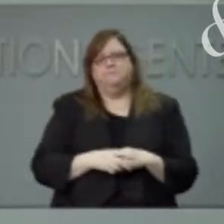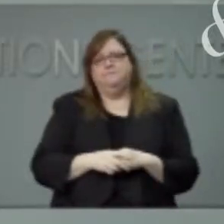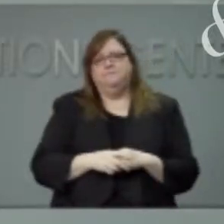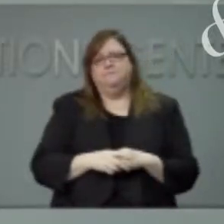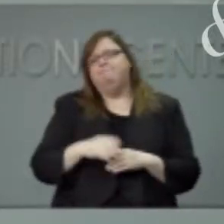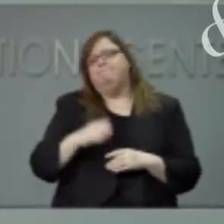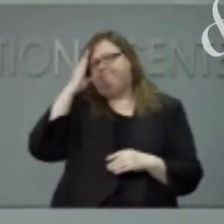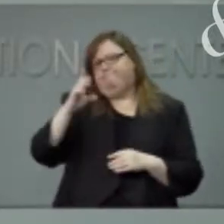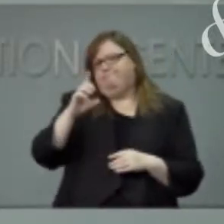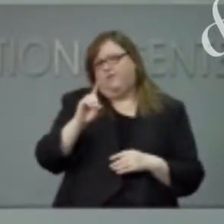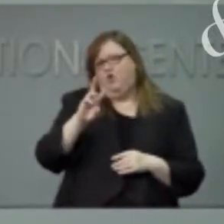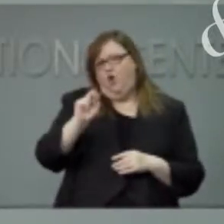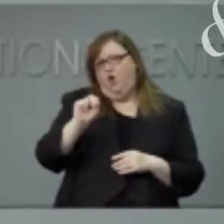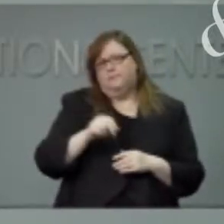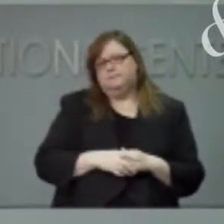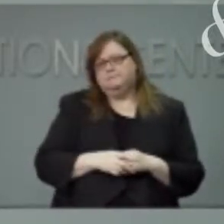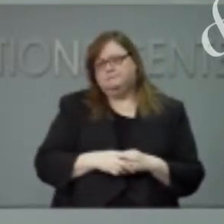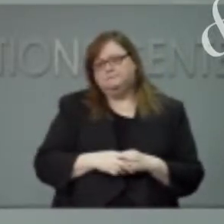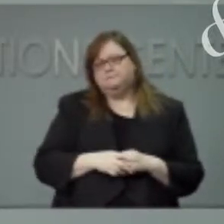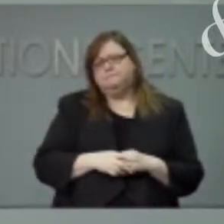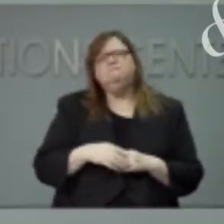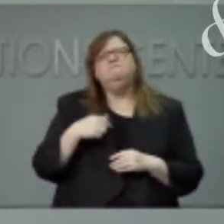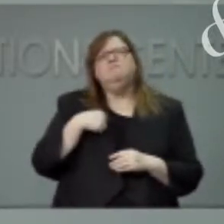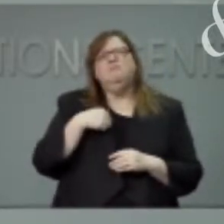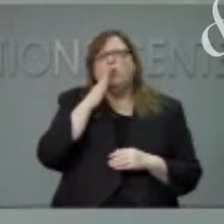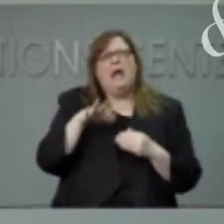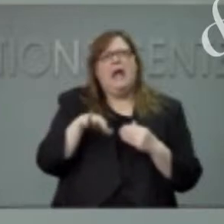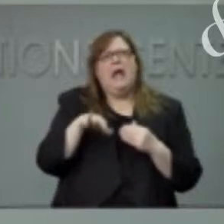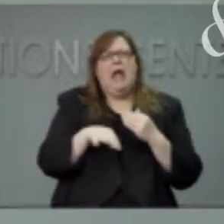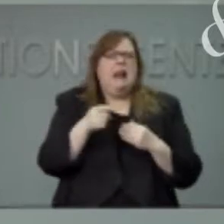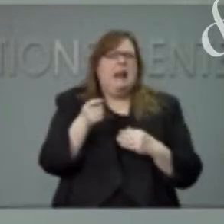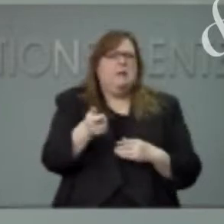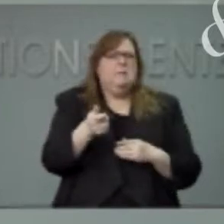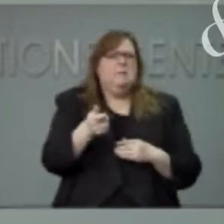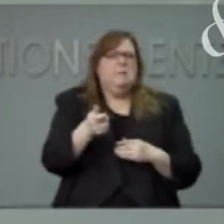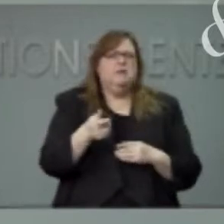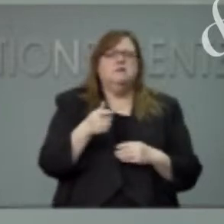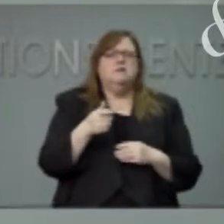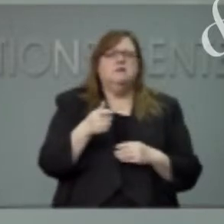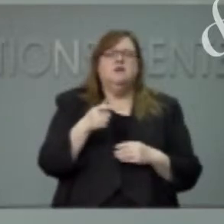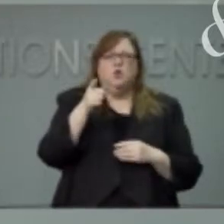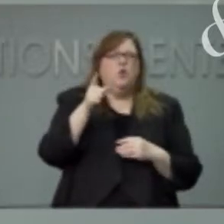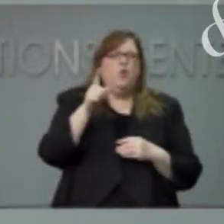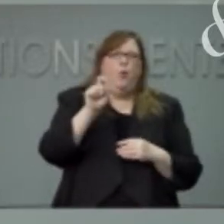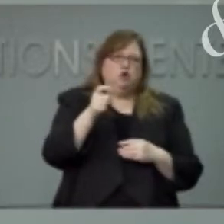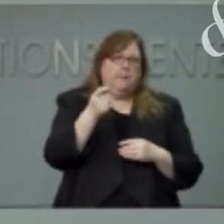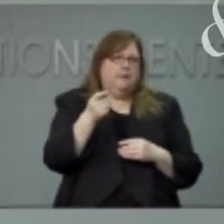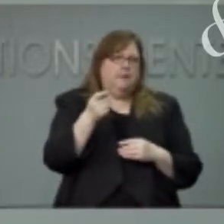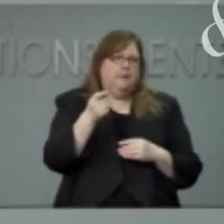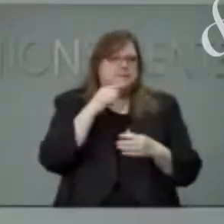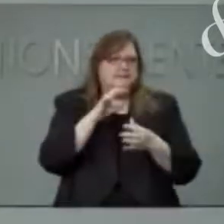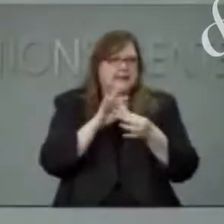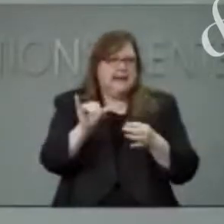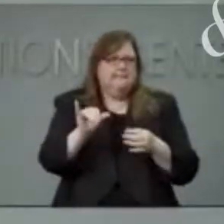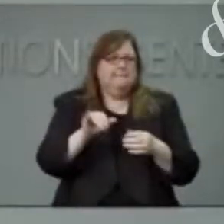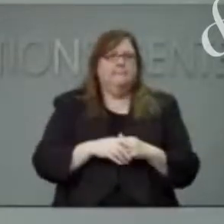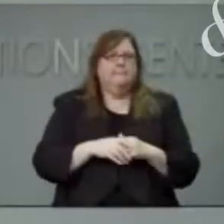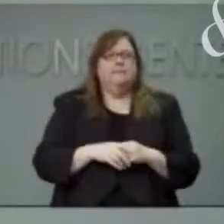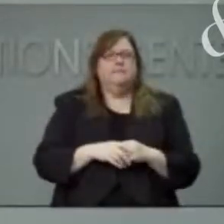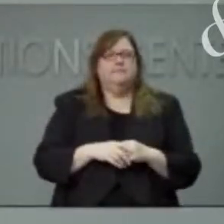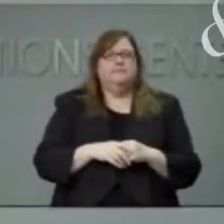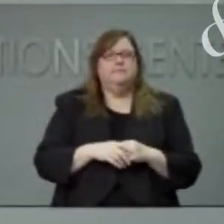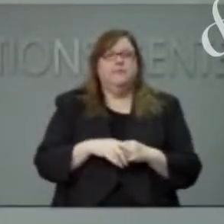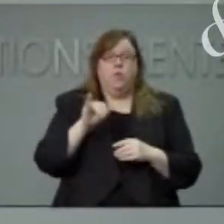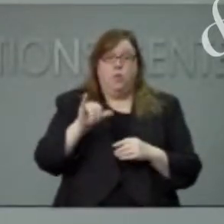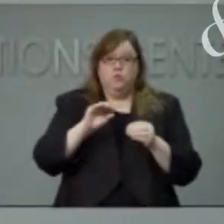Hi, Dawn. The only thing I'd add is, and I think you said it in the nature of your question, we look at metrics as well as the safety protocols, right?